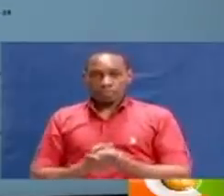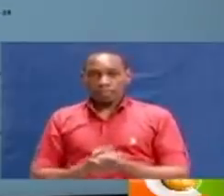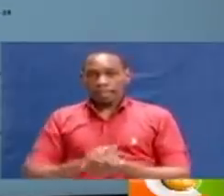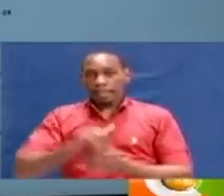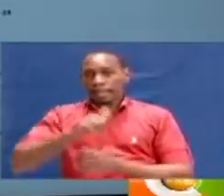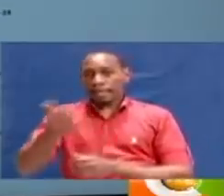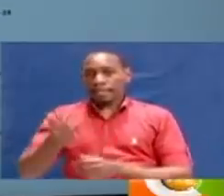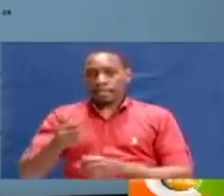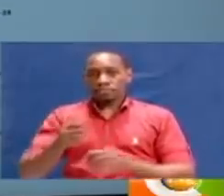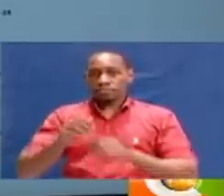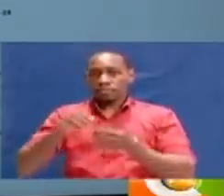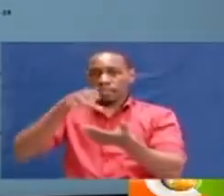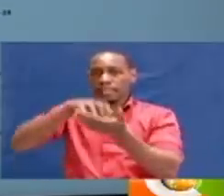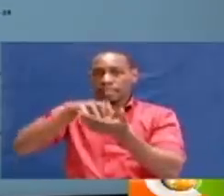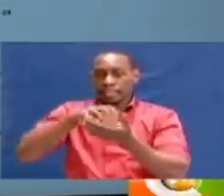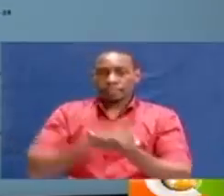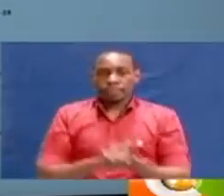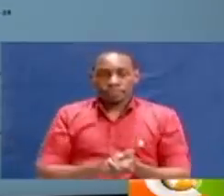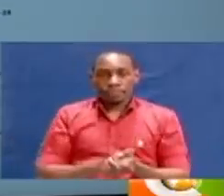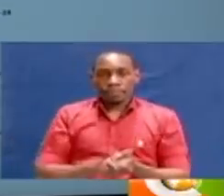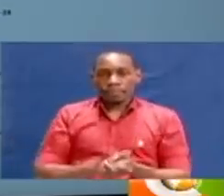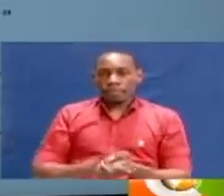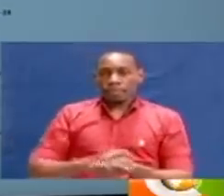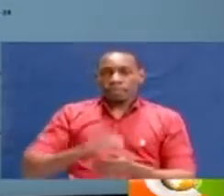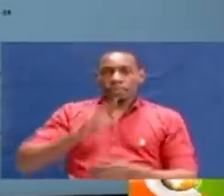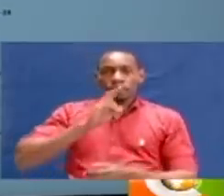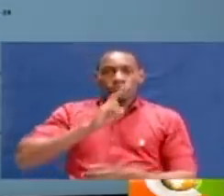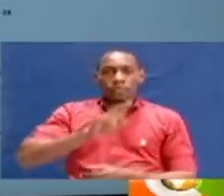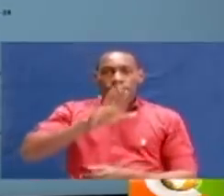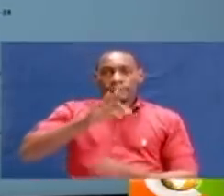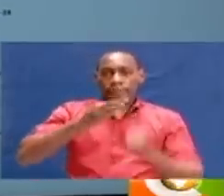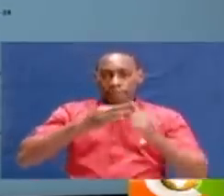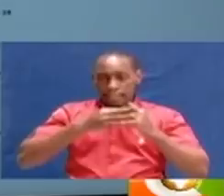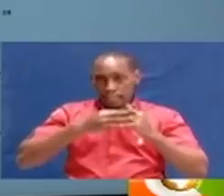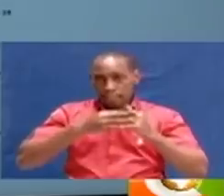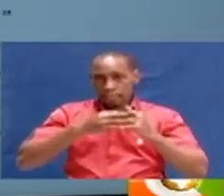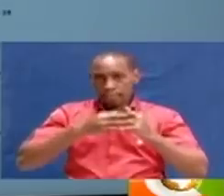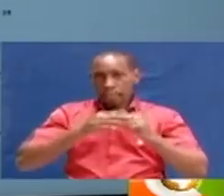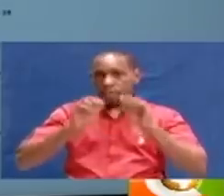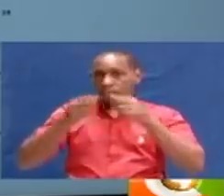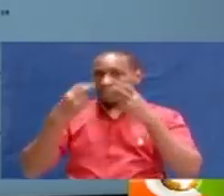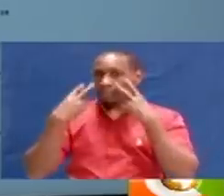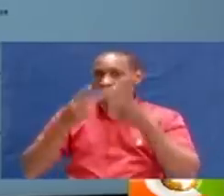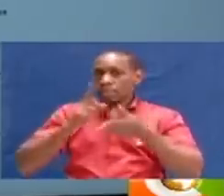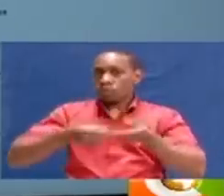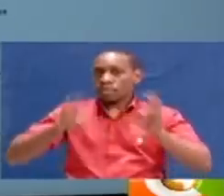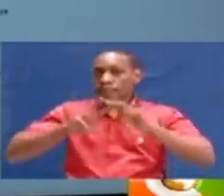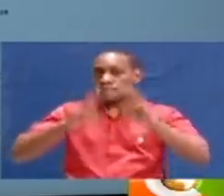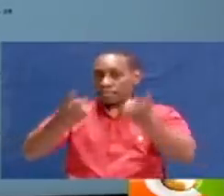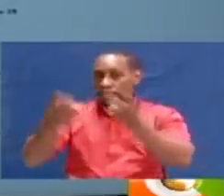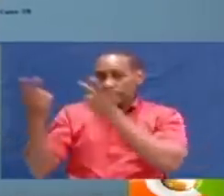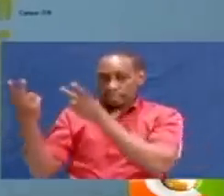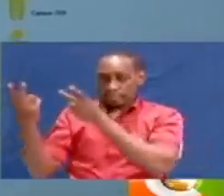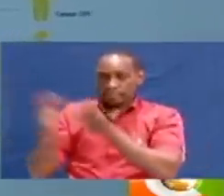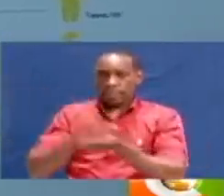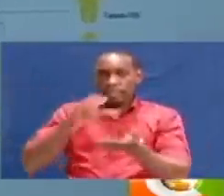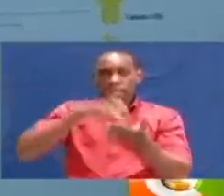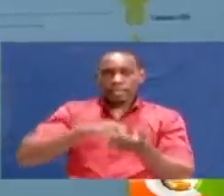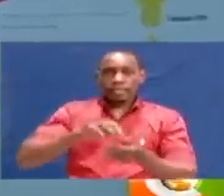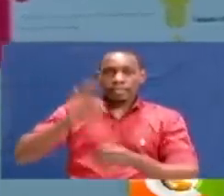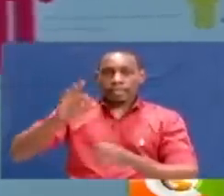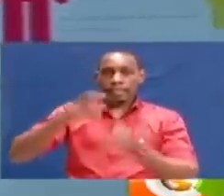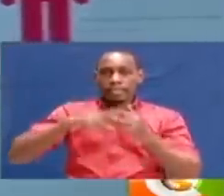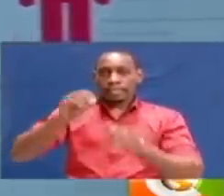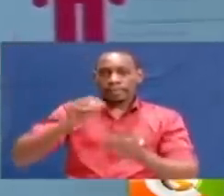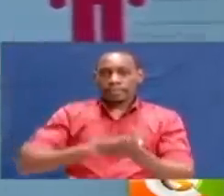secondary cases. From case number 258, you can see what has happened. Case number